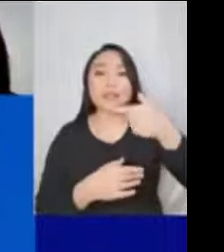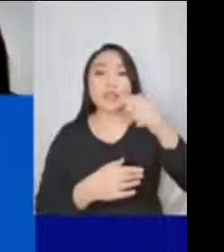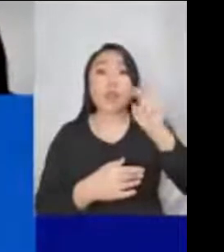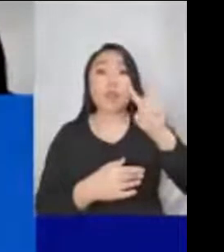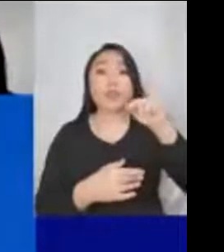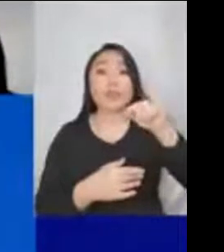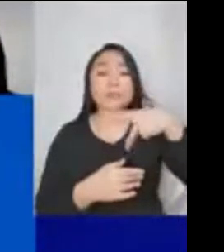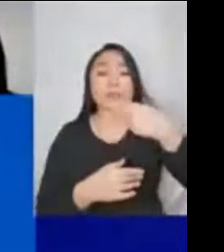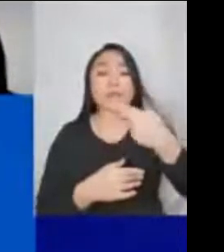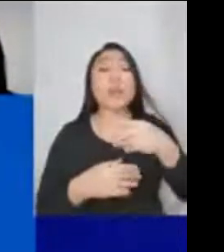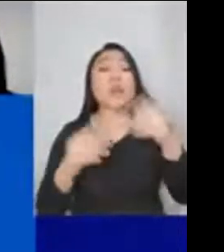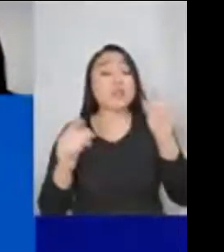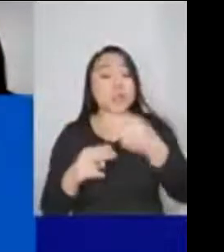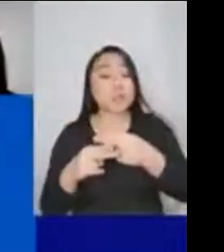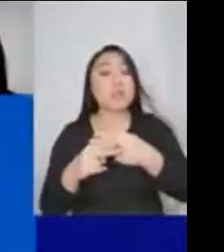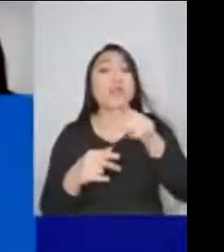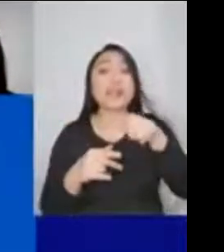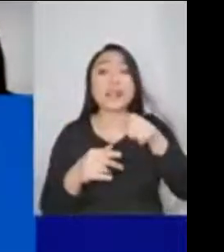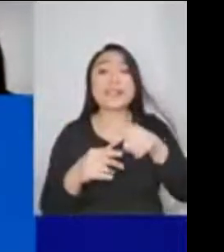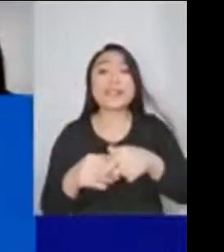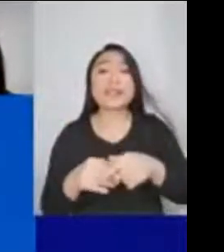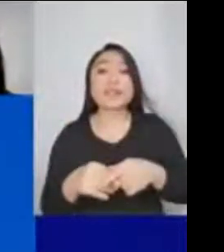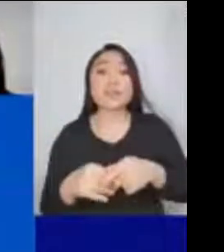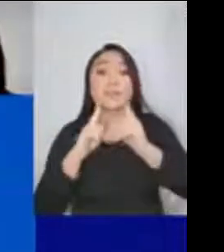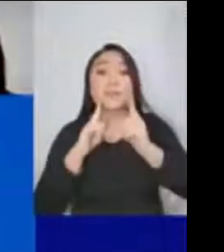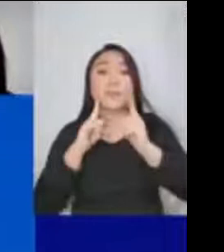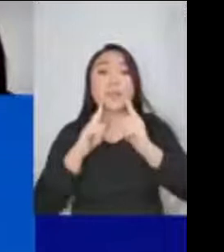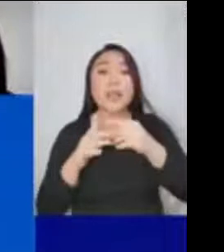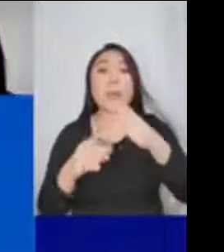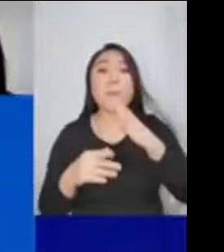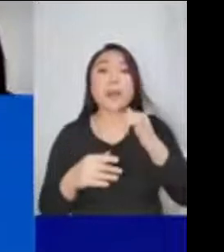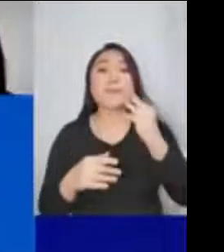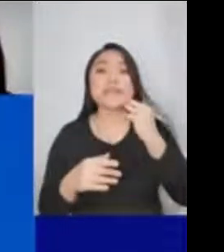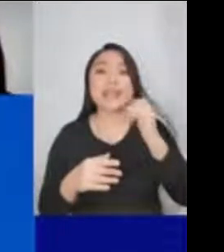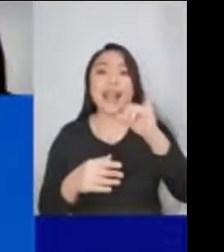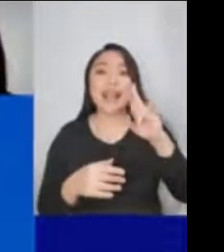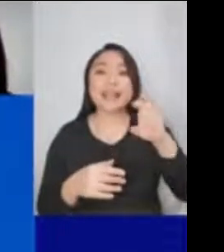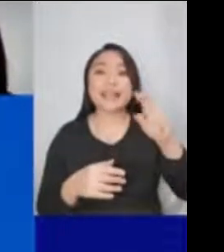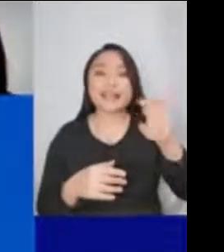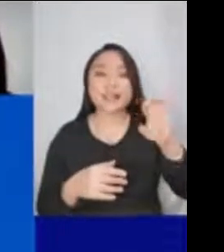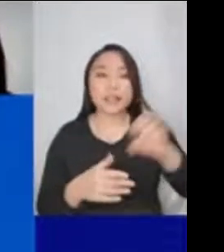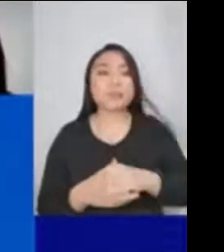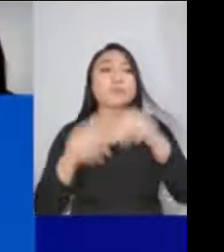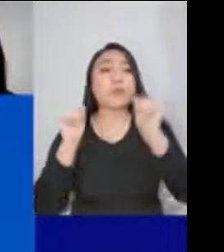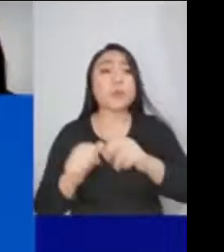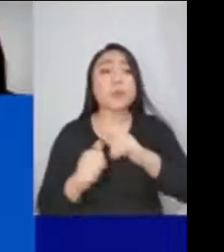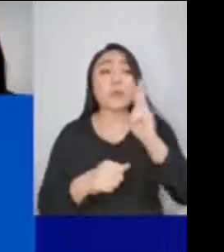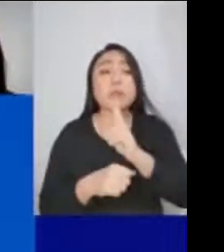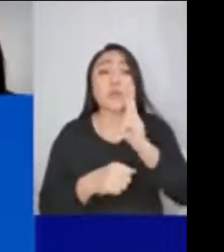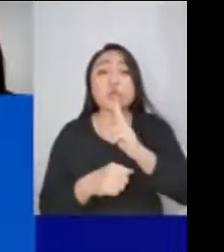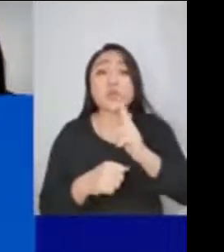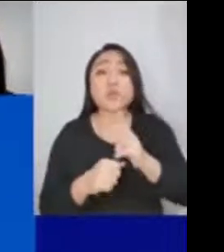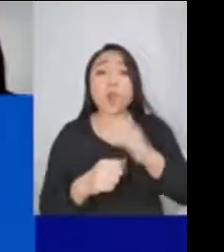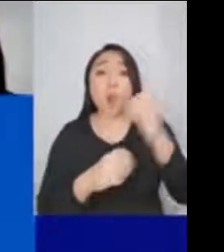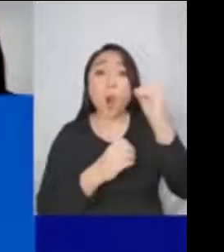library@stii.dost.gov.ph. So this will be tackled more comprehensively by Miss Irene later on topic number 2. You